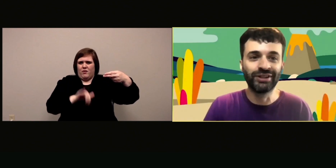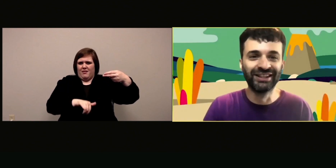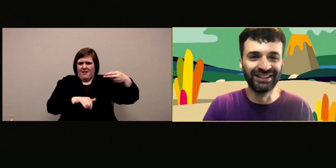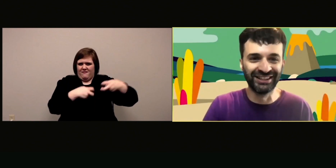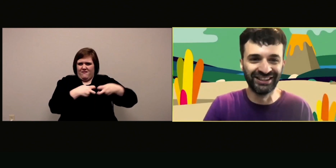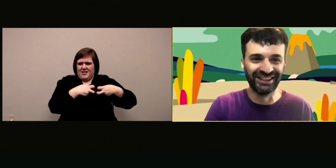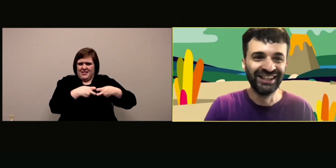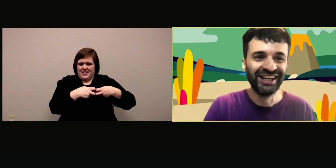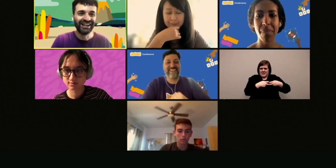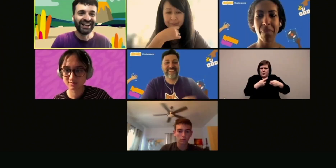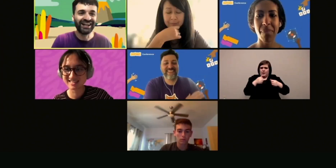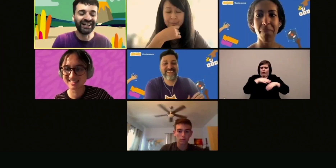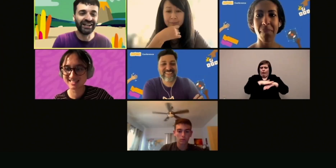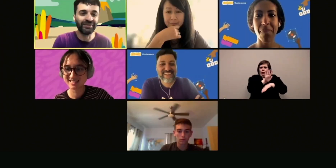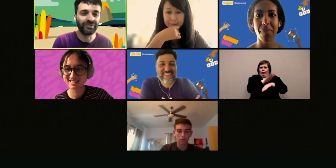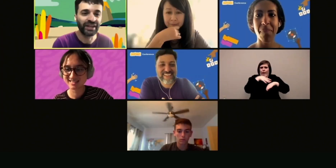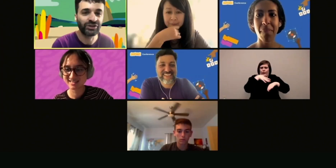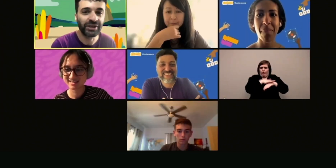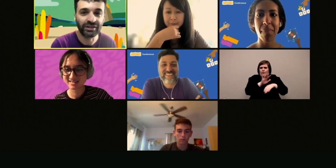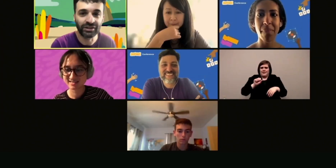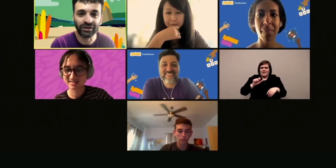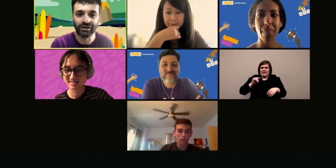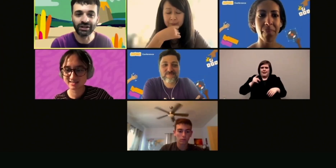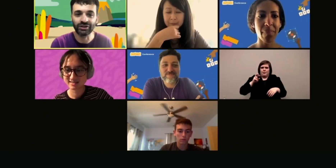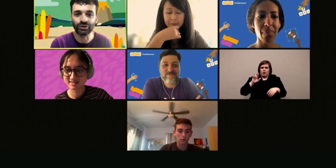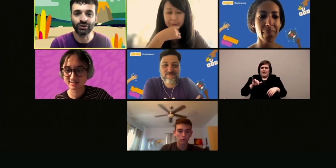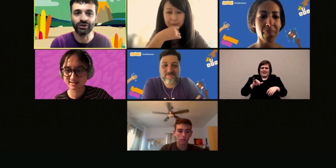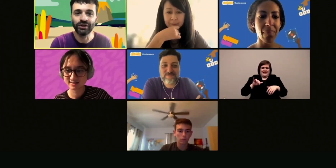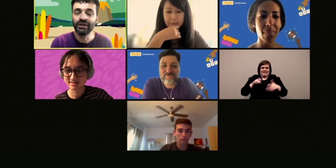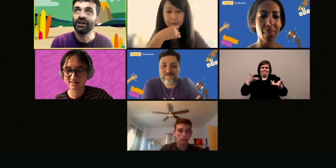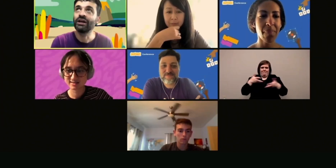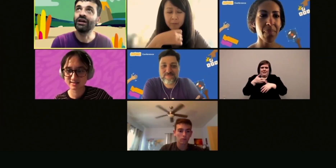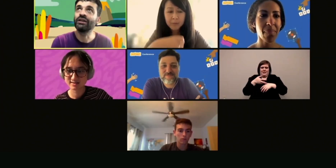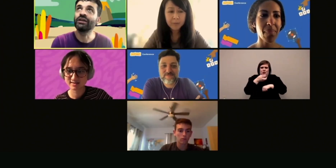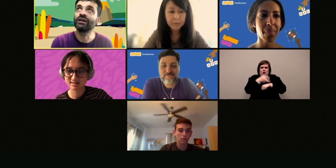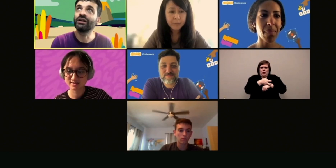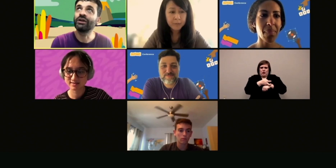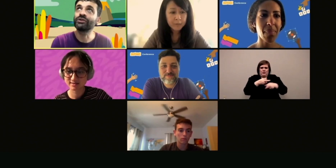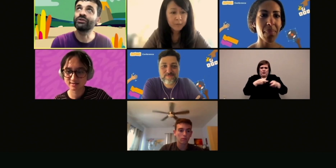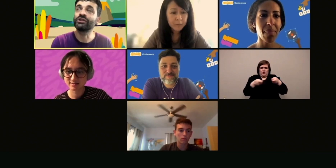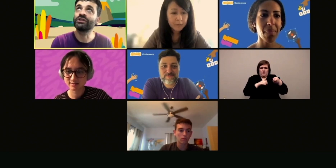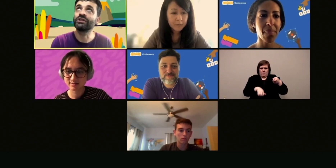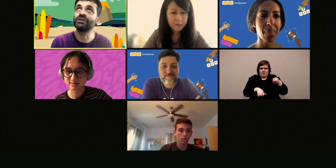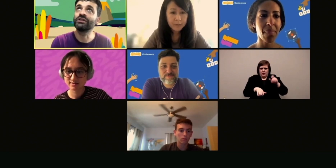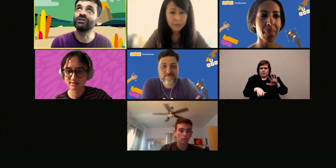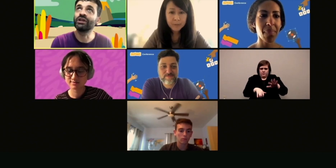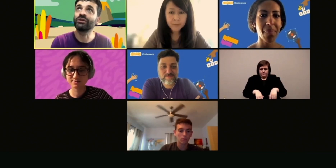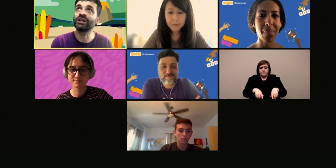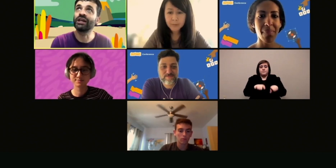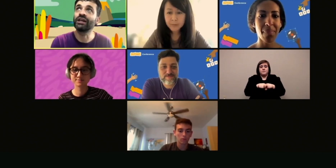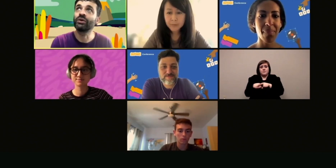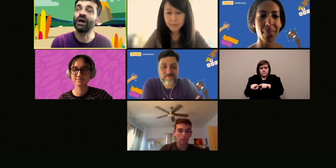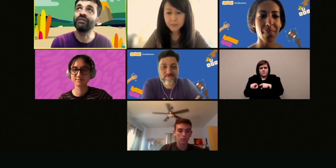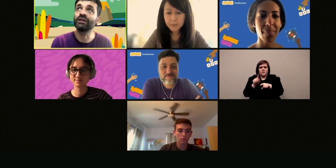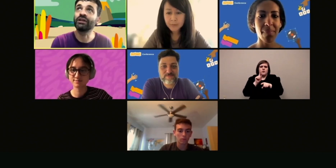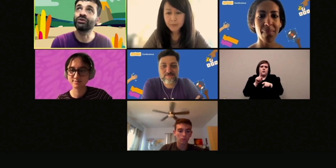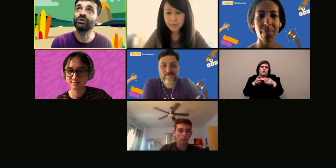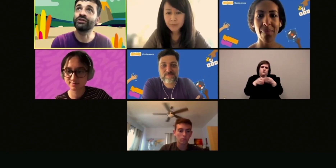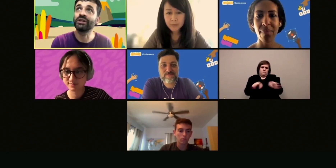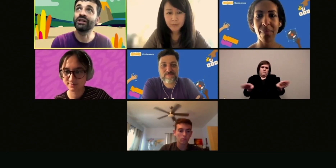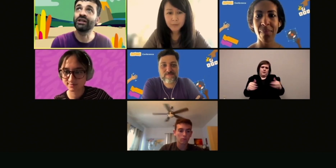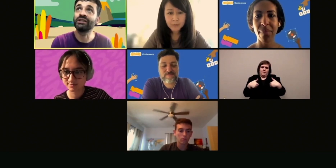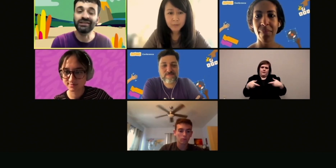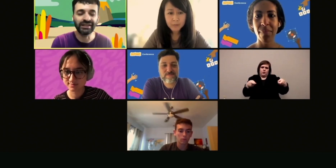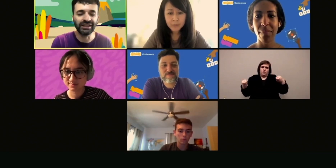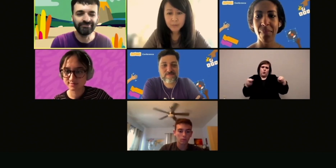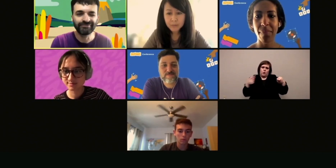slippery. And so it makes it a little hard to control. Also just generally like having a control of